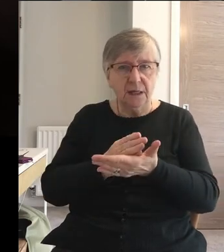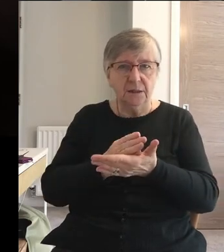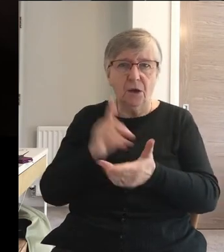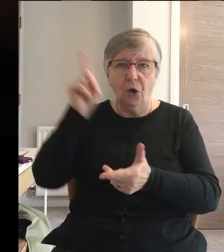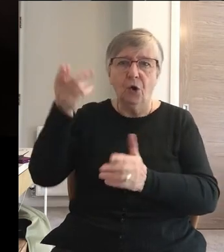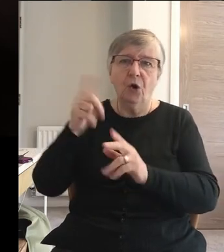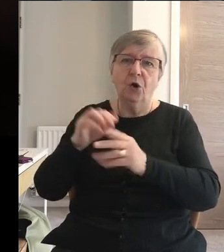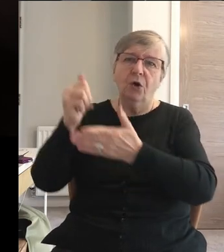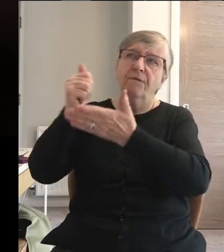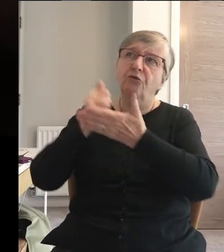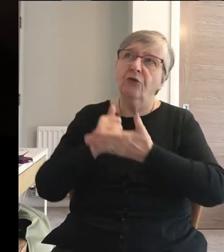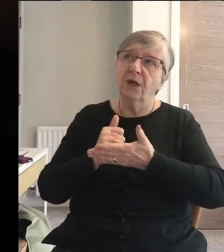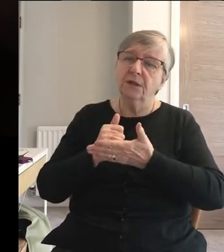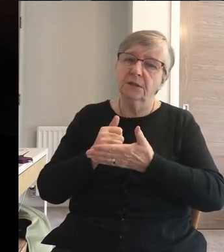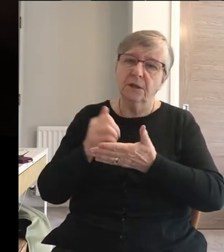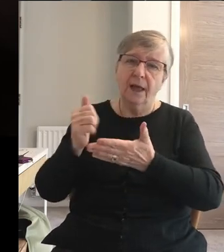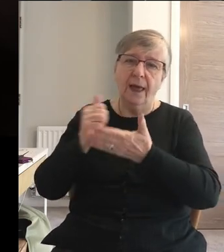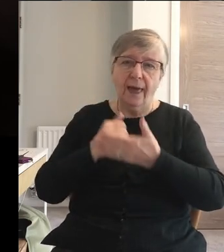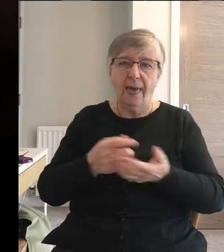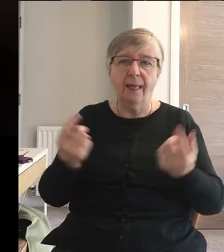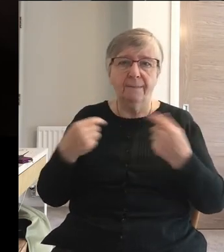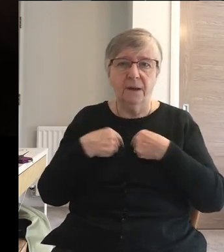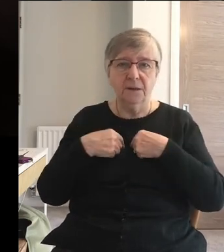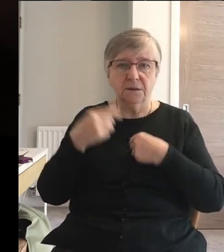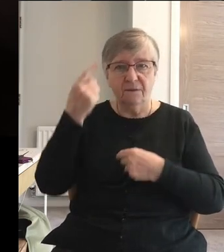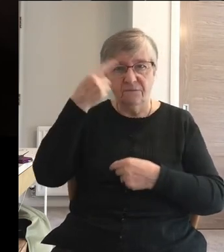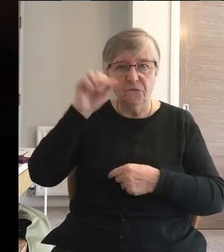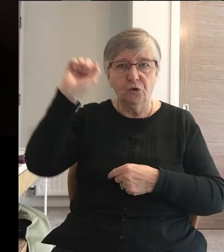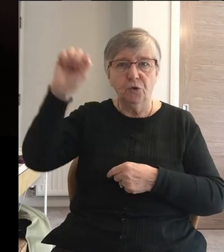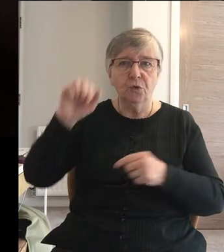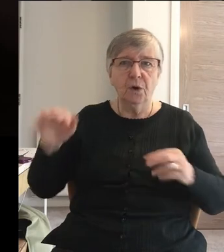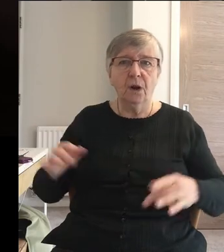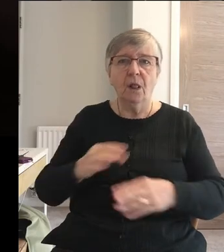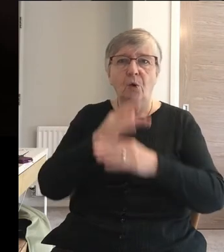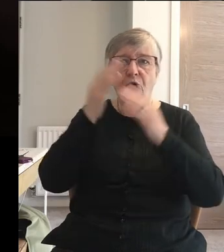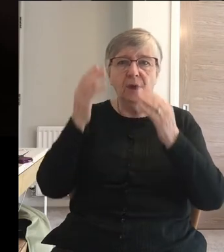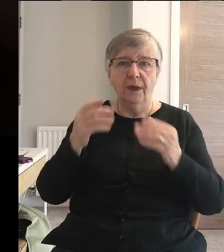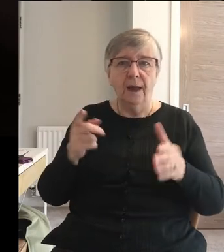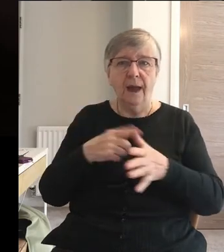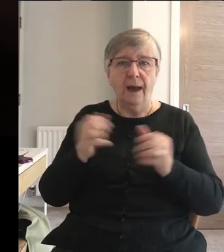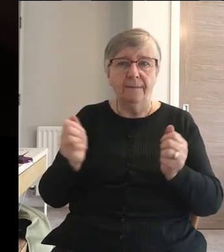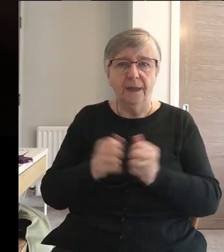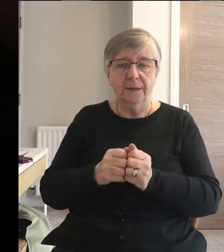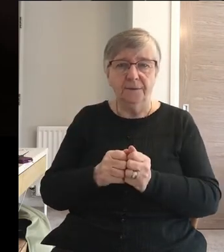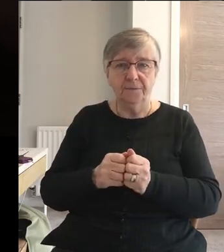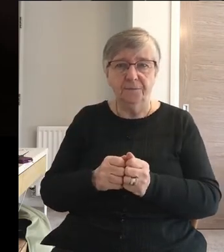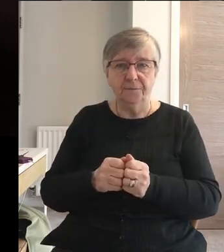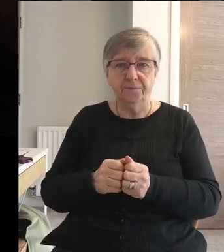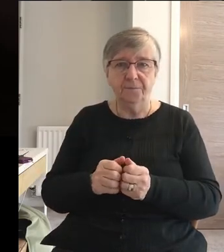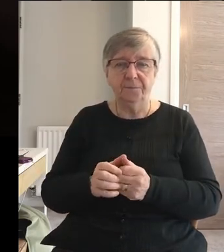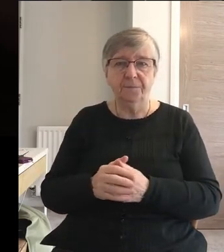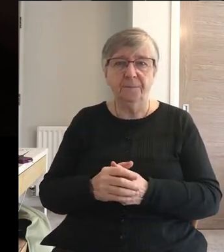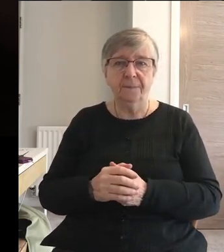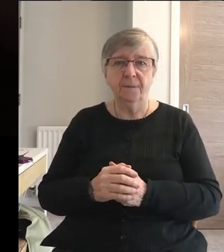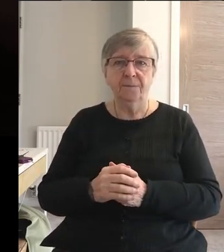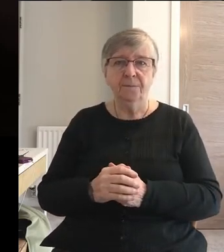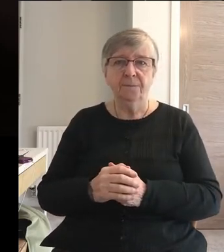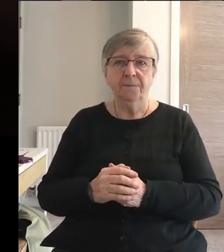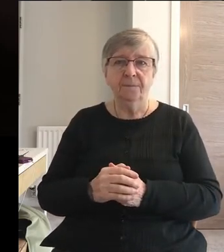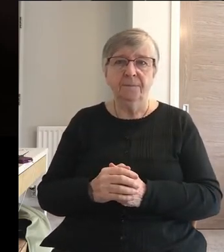God of grace, help us for your glory. Amen.